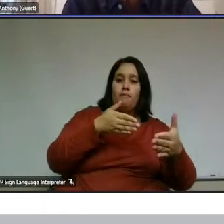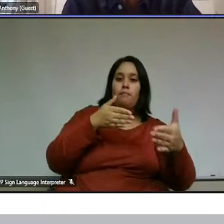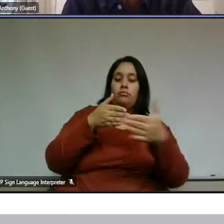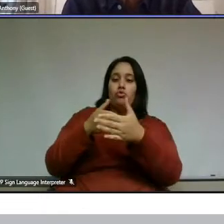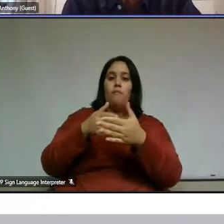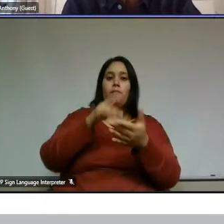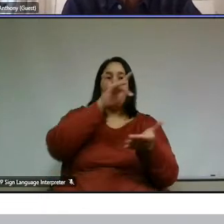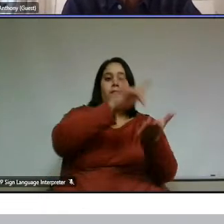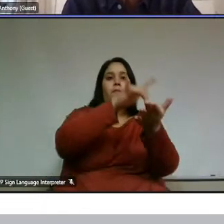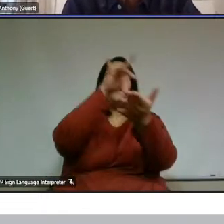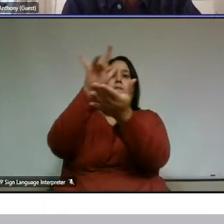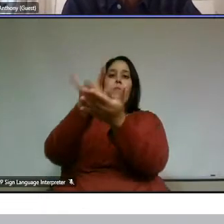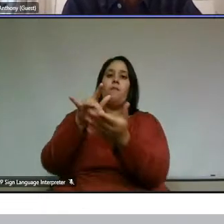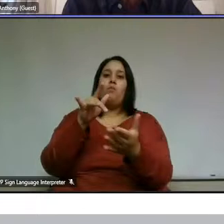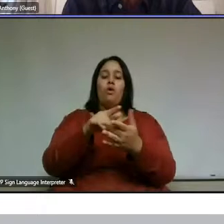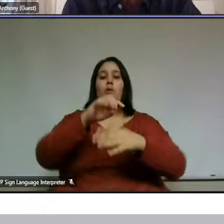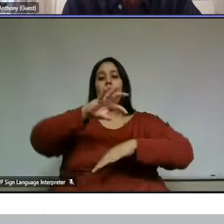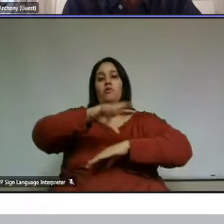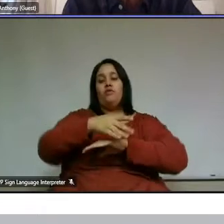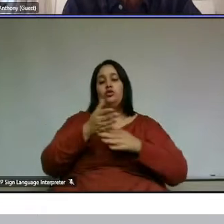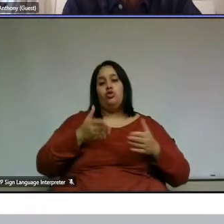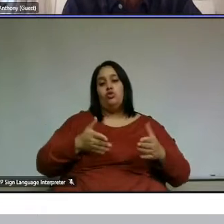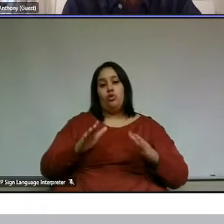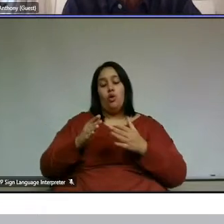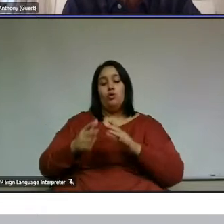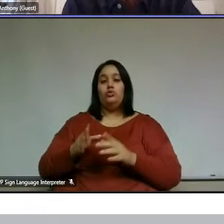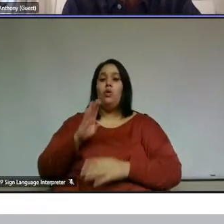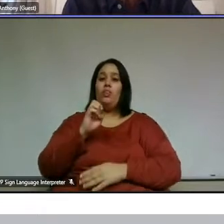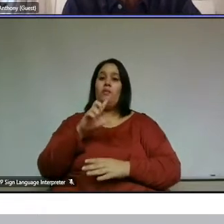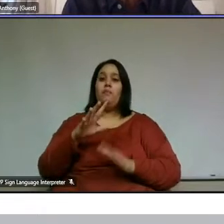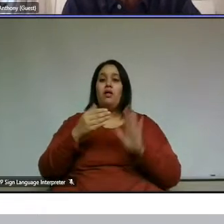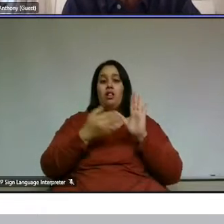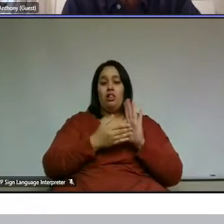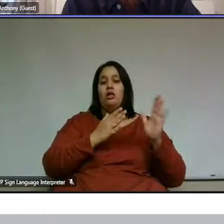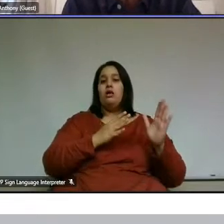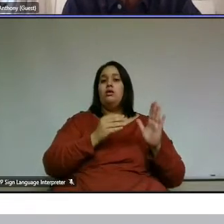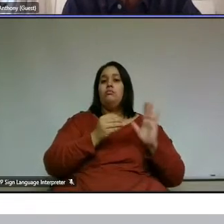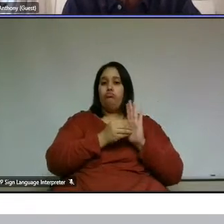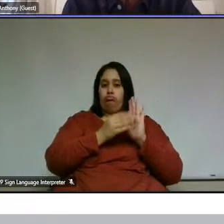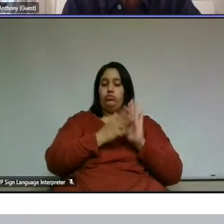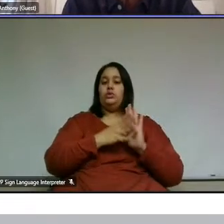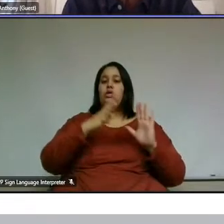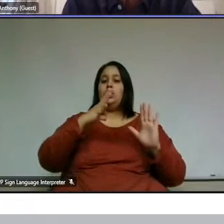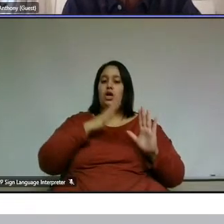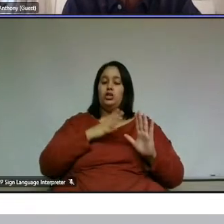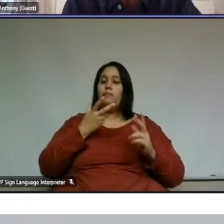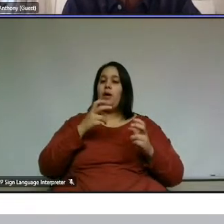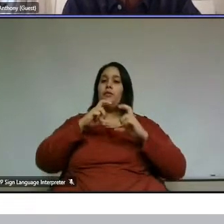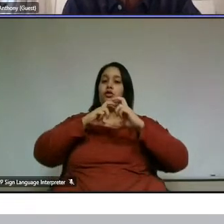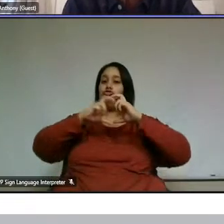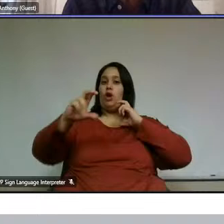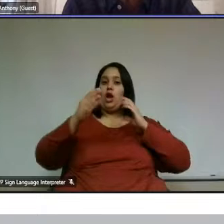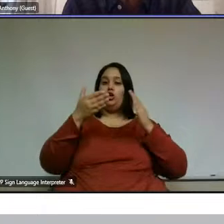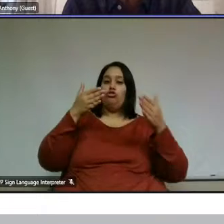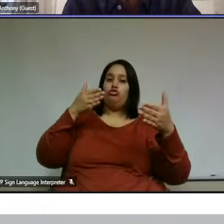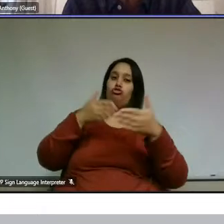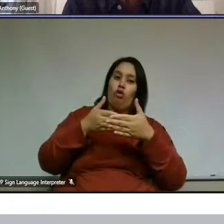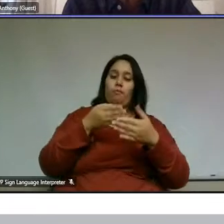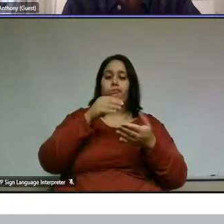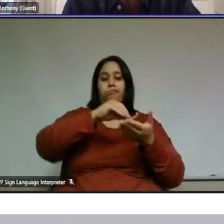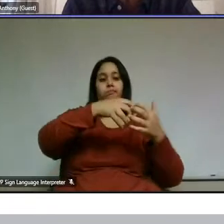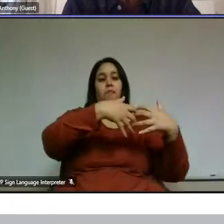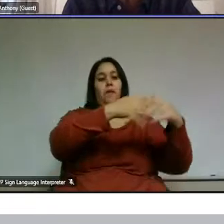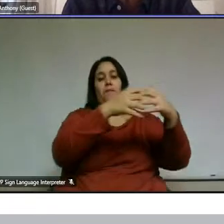roads, the bill does make provision if there's a need for example, a truck stop to be established to service the needs of